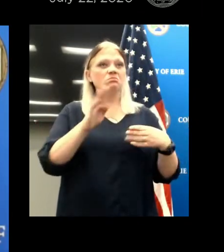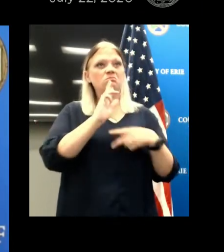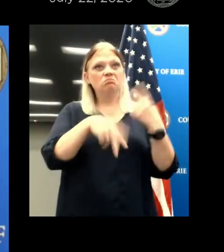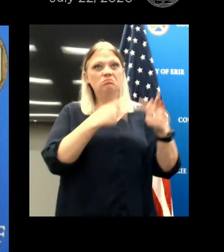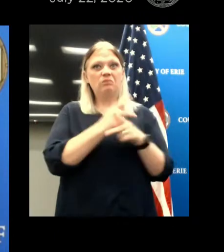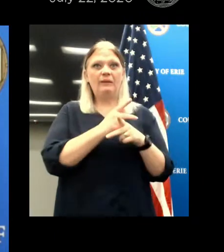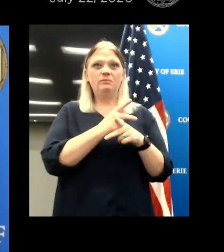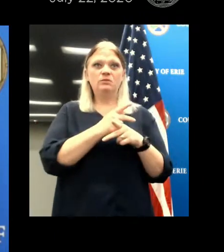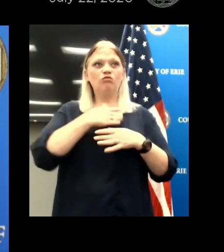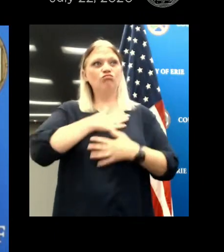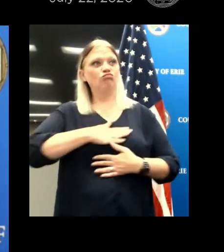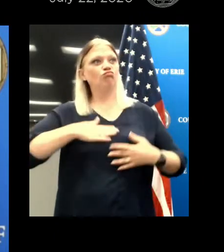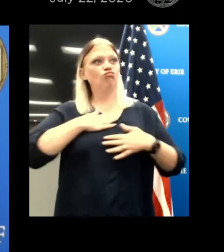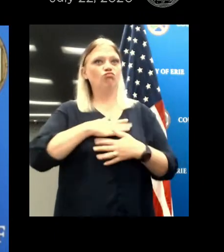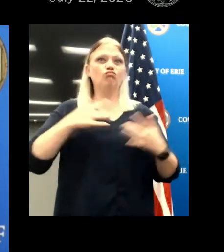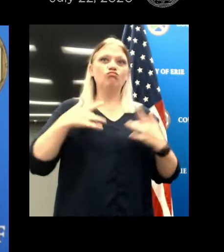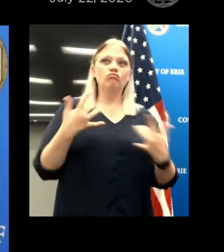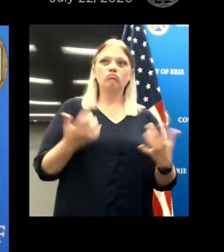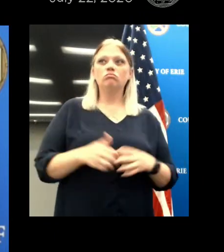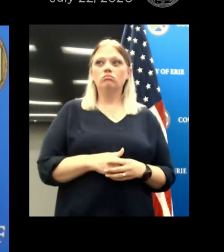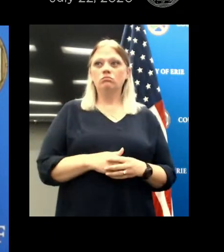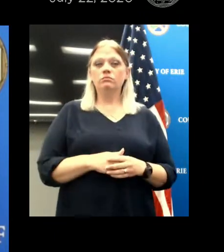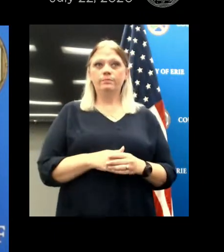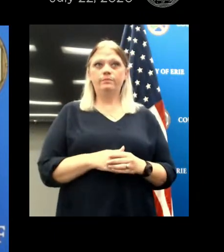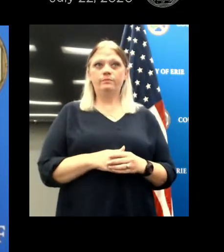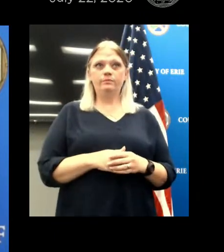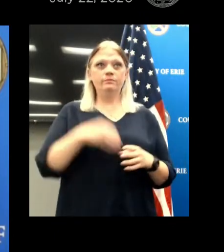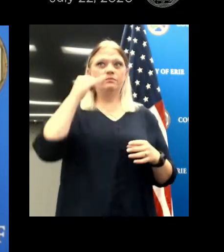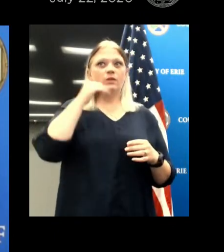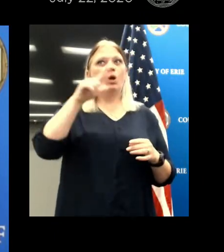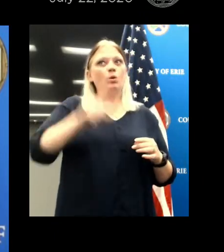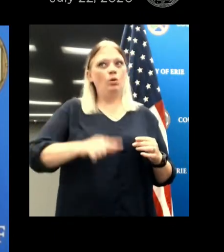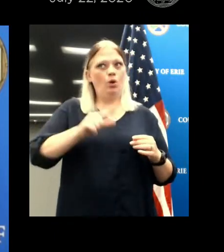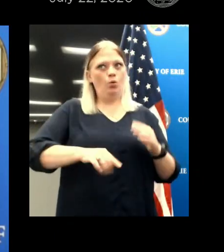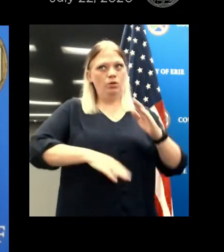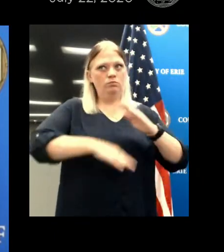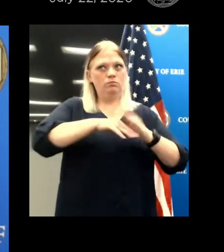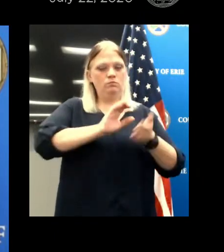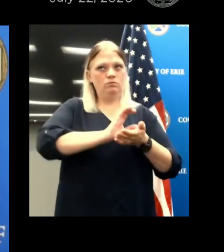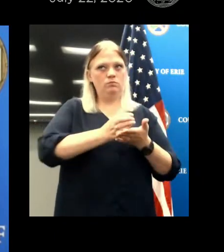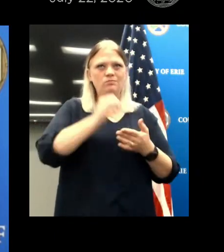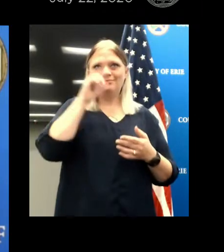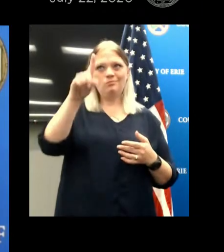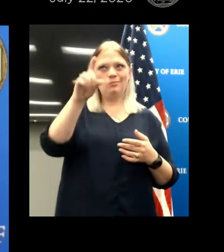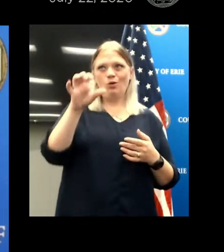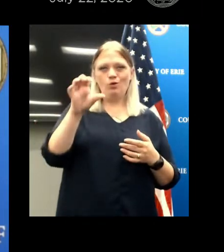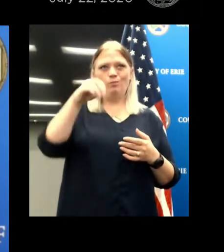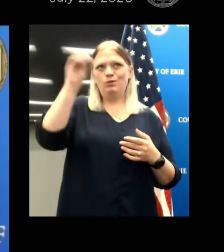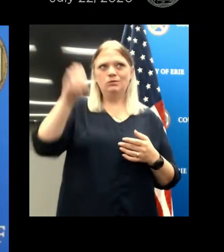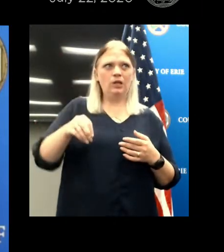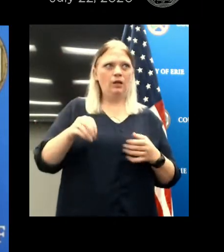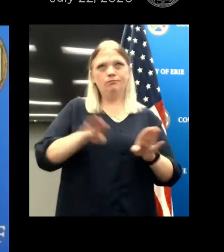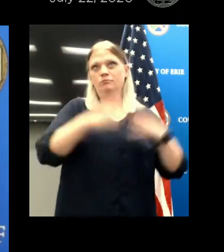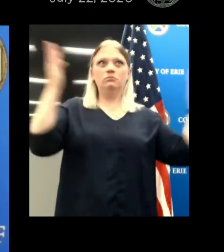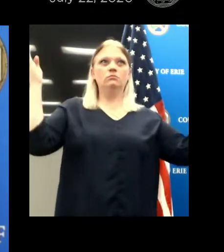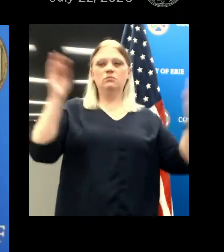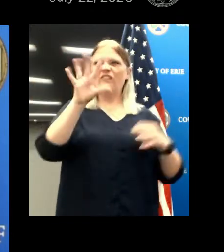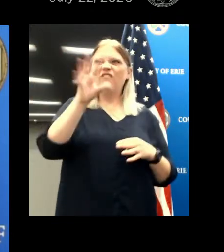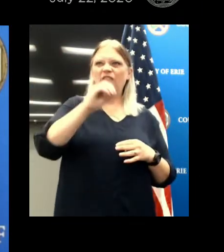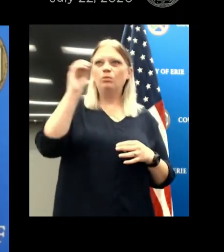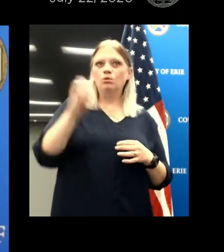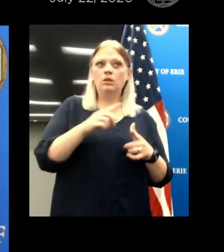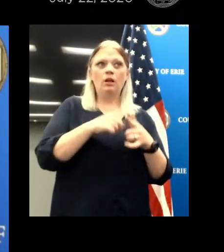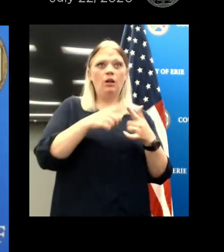of leisure entertainment at lower capacities, not 100% capacity, but at a 50% capacity, and do it